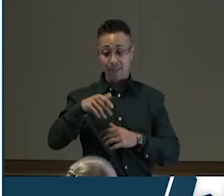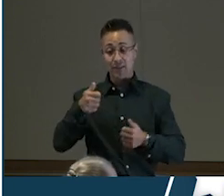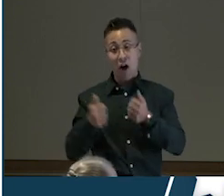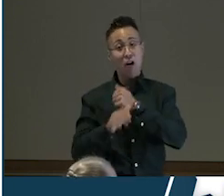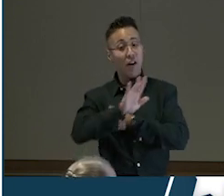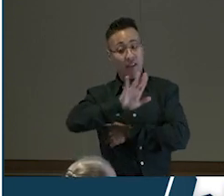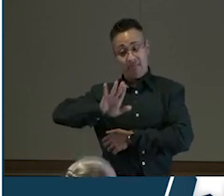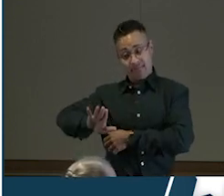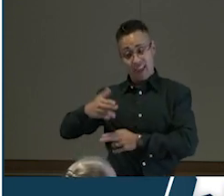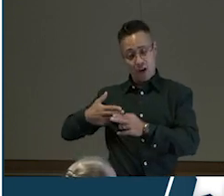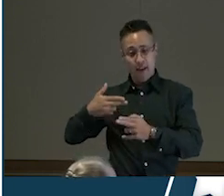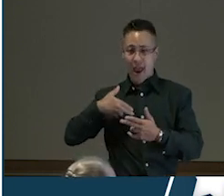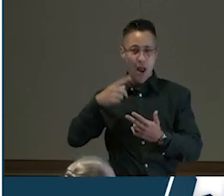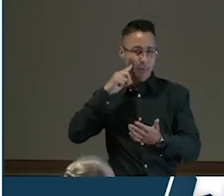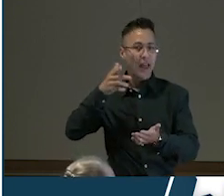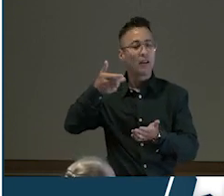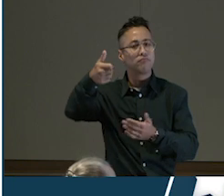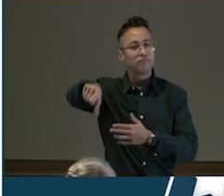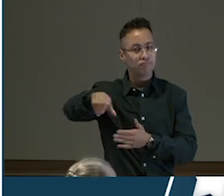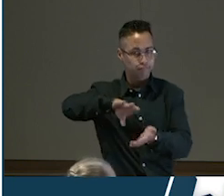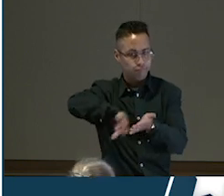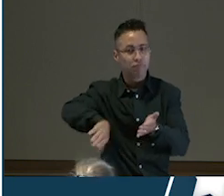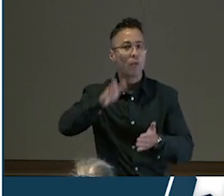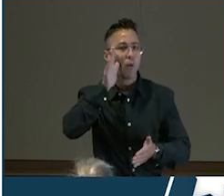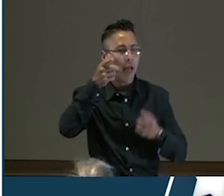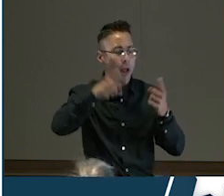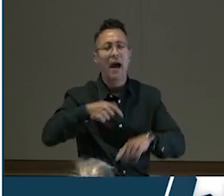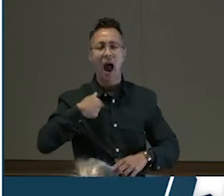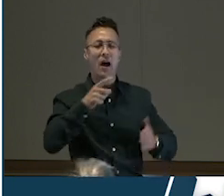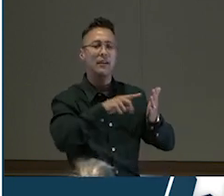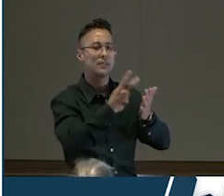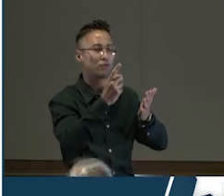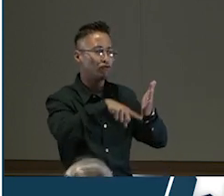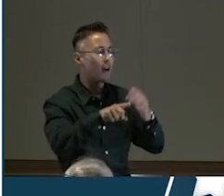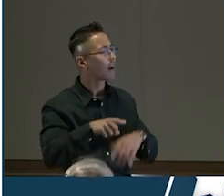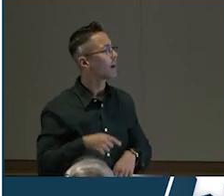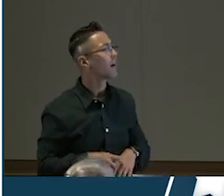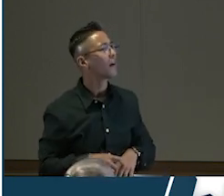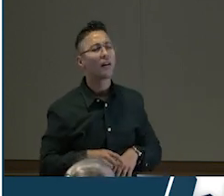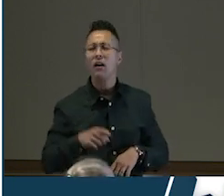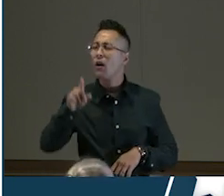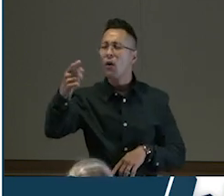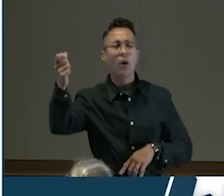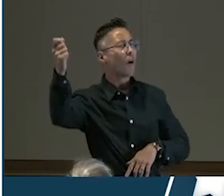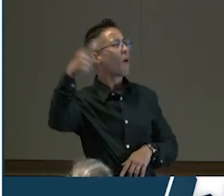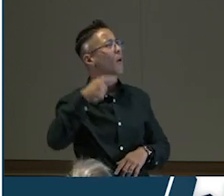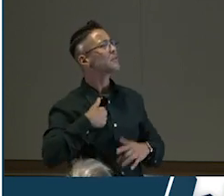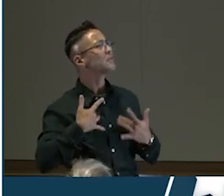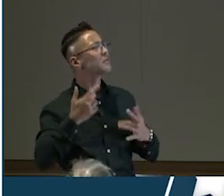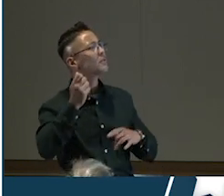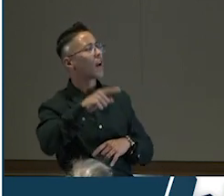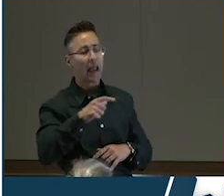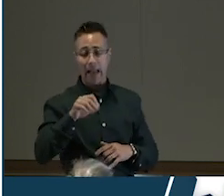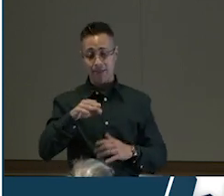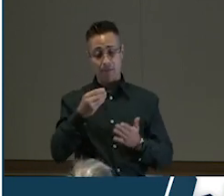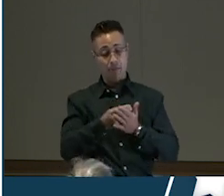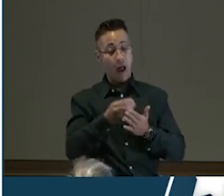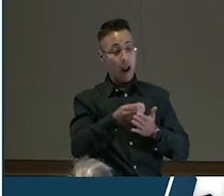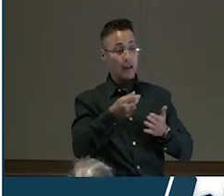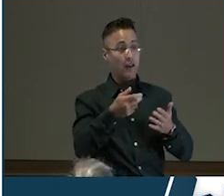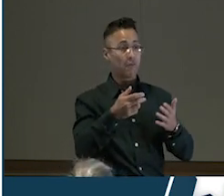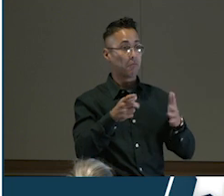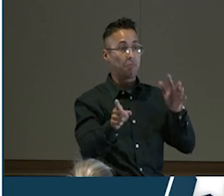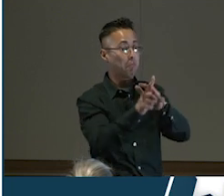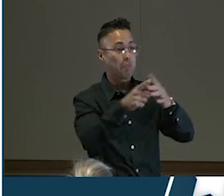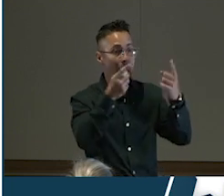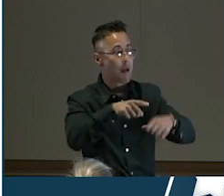sure the disqualification will happen, but I can double check that for you. If money ends up in their name individually, can you then turn around and